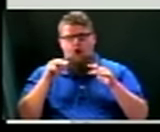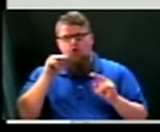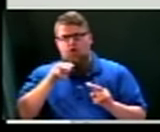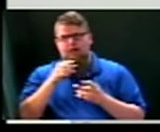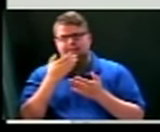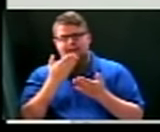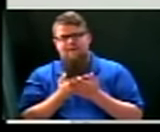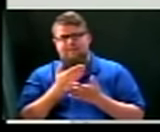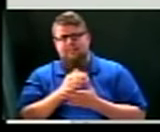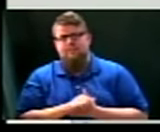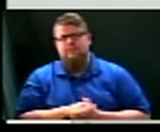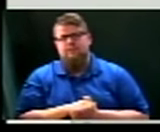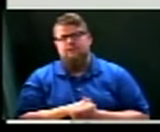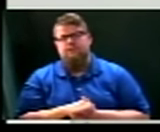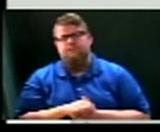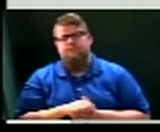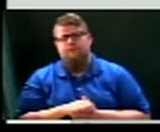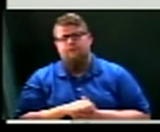evidence.